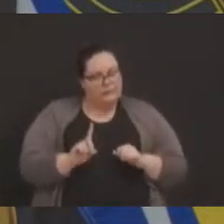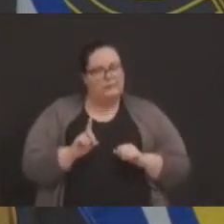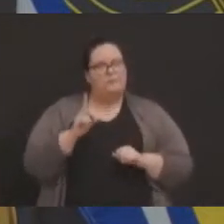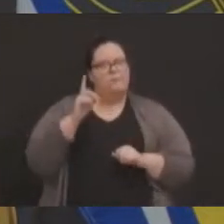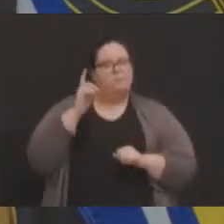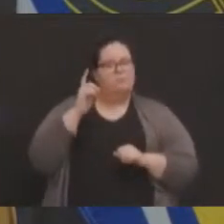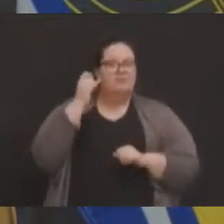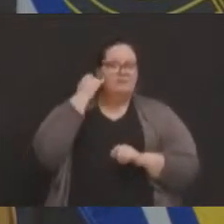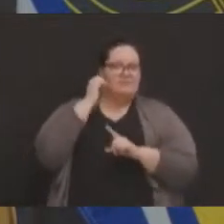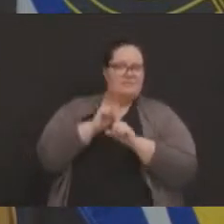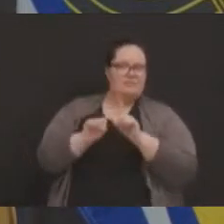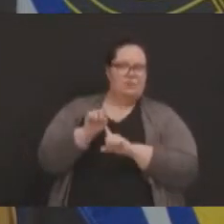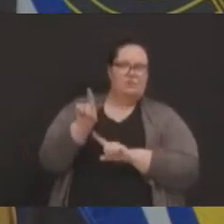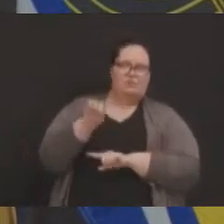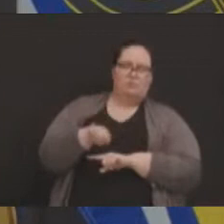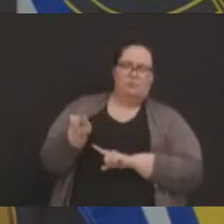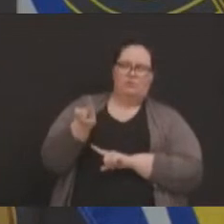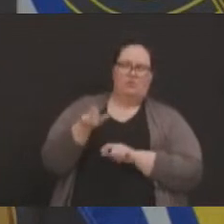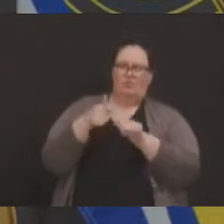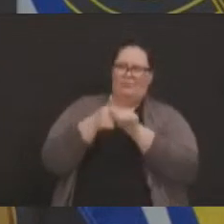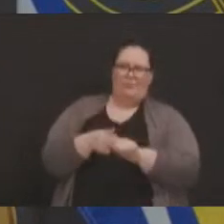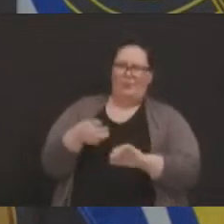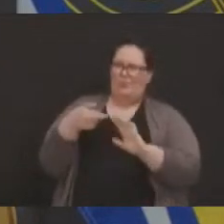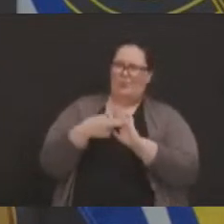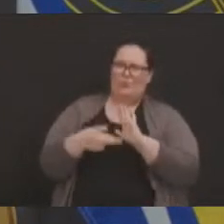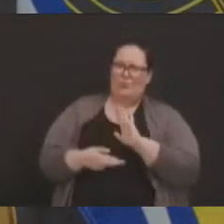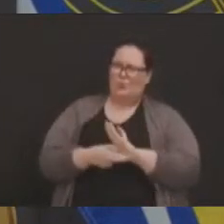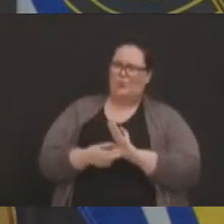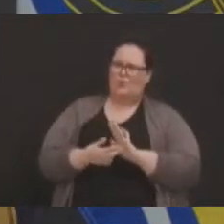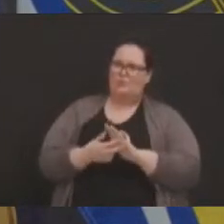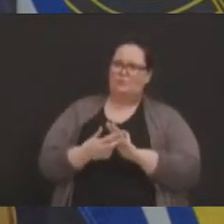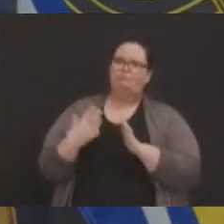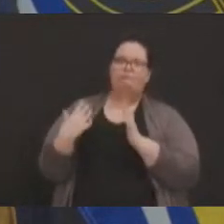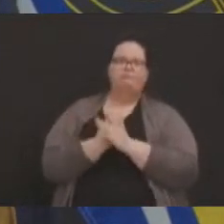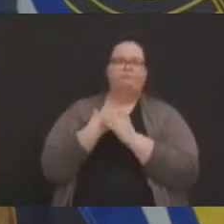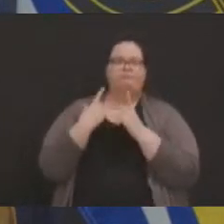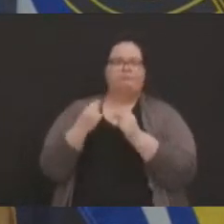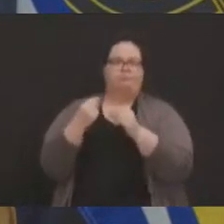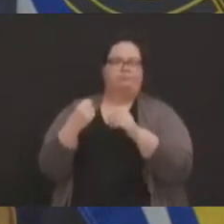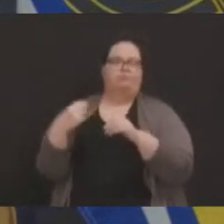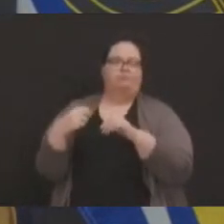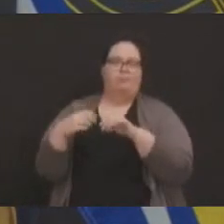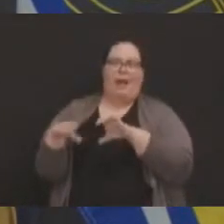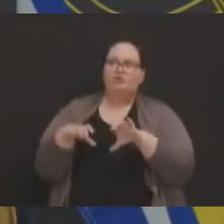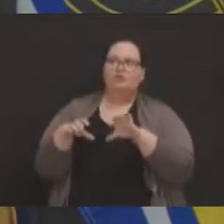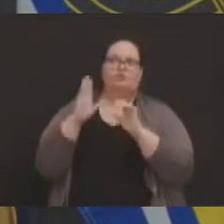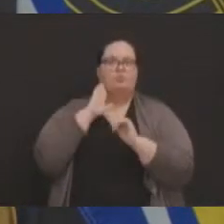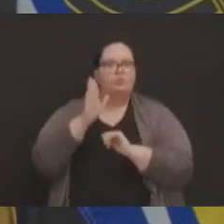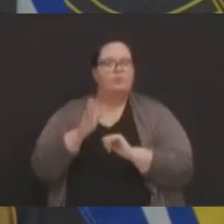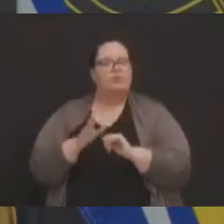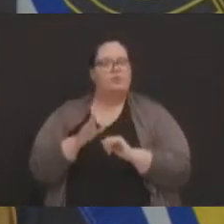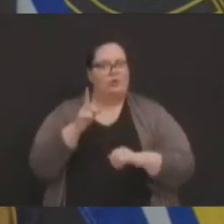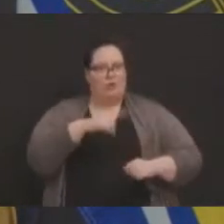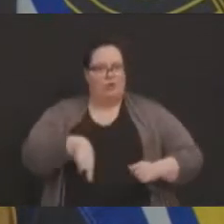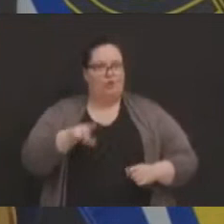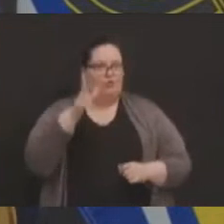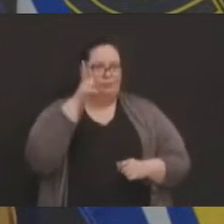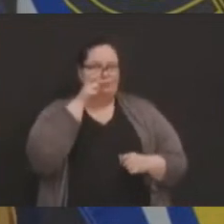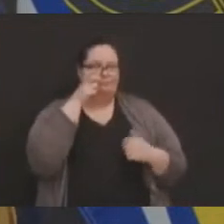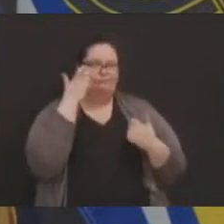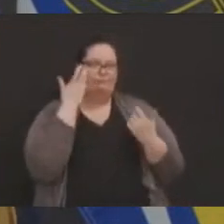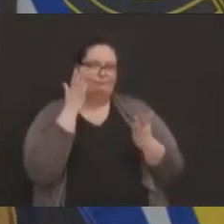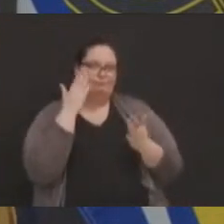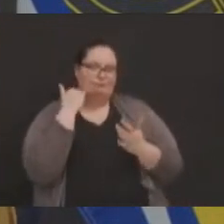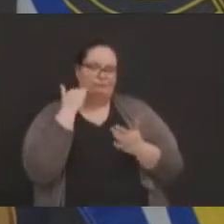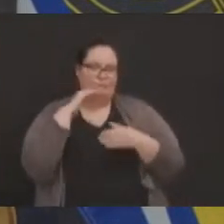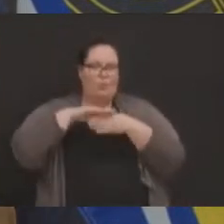the actions being taken this past weekend at protests in Moncton and Quispamsis. It is important to note that